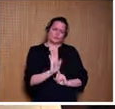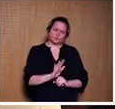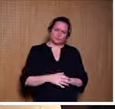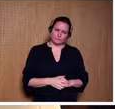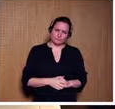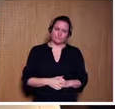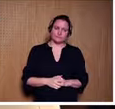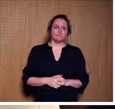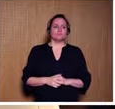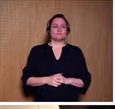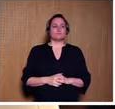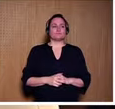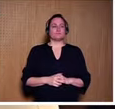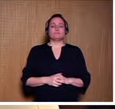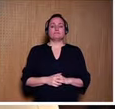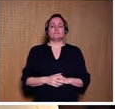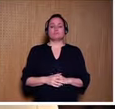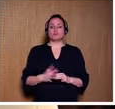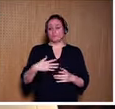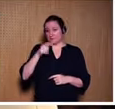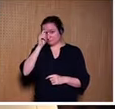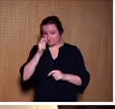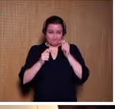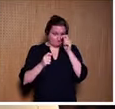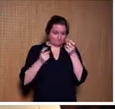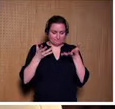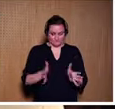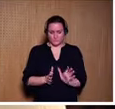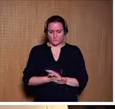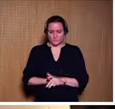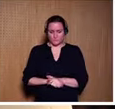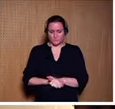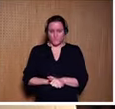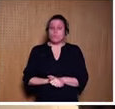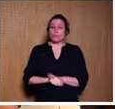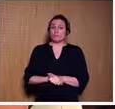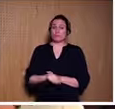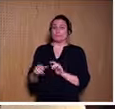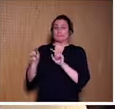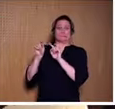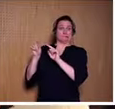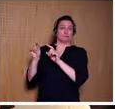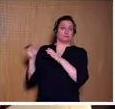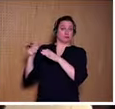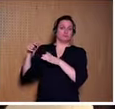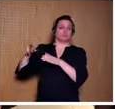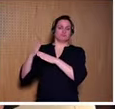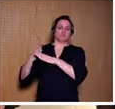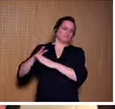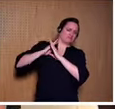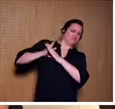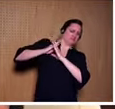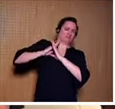thank you. I want to clarify first that when we're talking about anti-rights, you know, for anyone in this room, we can name a multitude